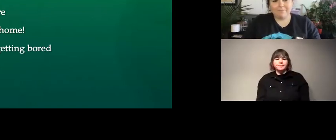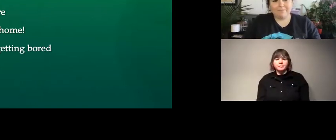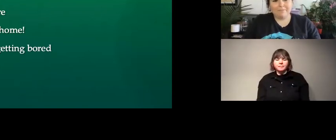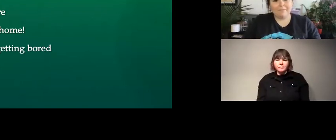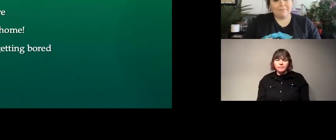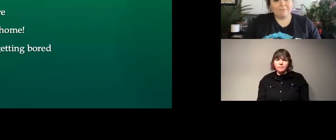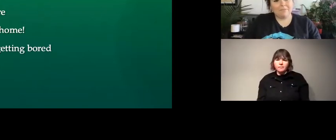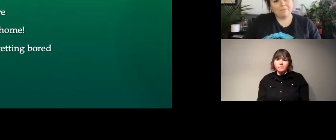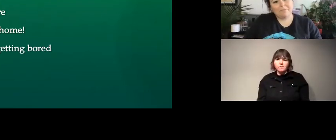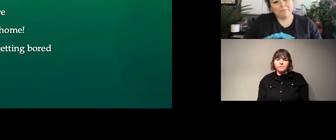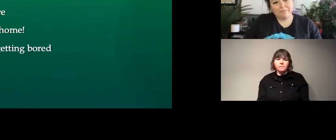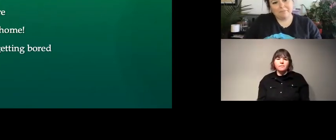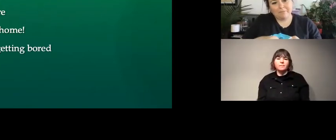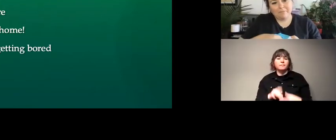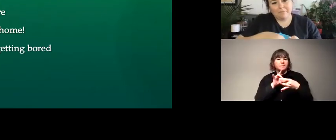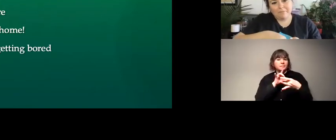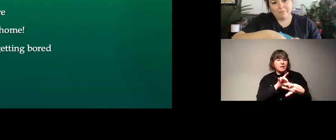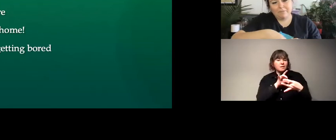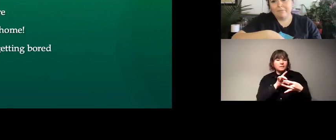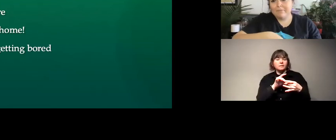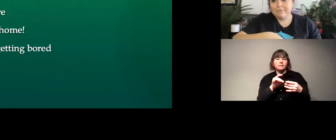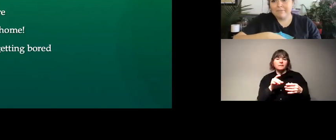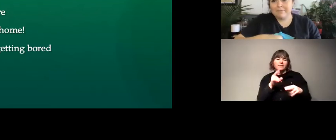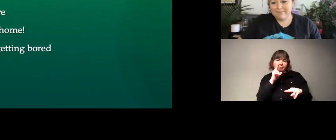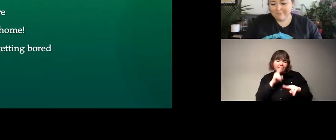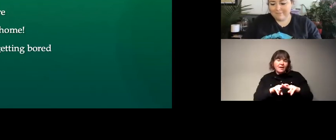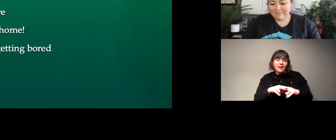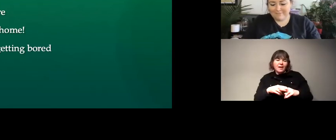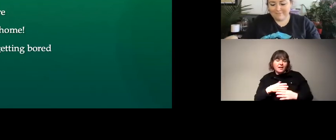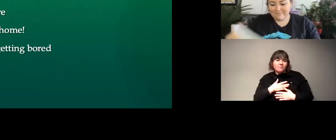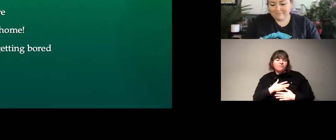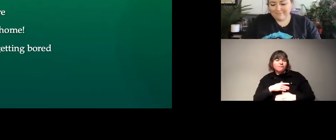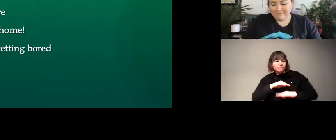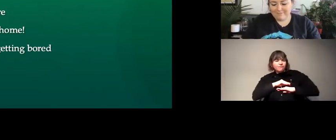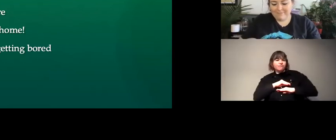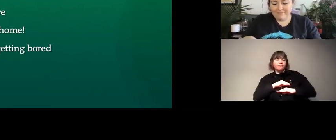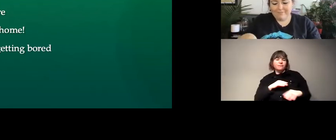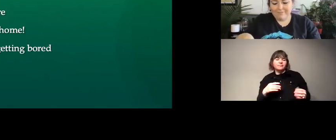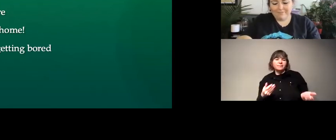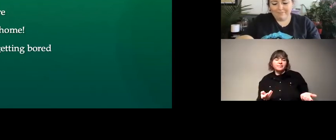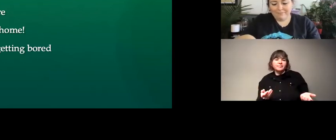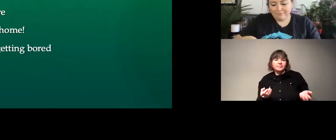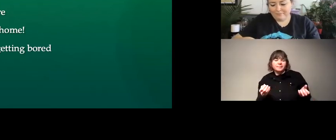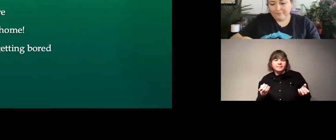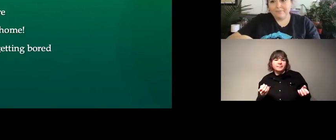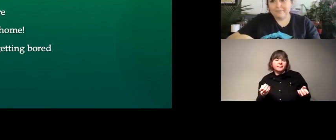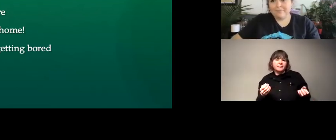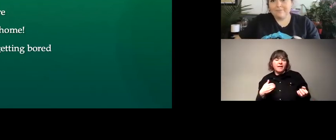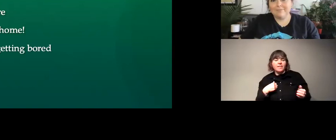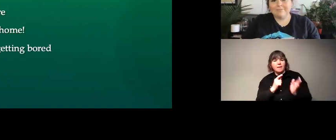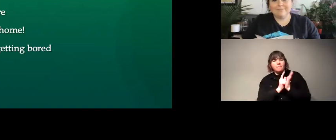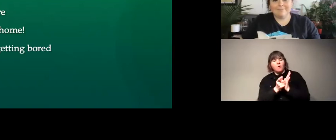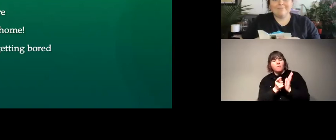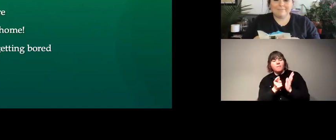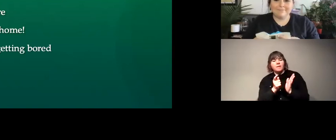screen. That bonding is also just fun and rewarding. You know, it gives us an opportunity to just like have a moment of